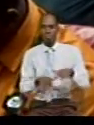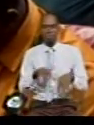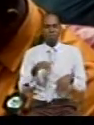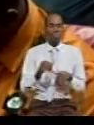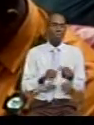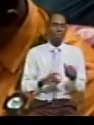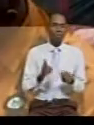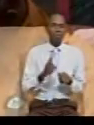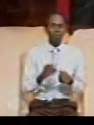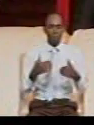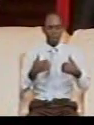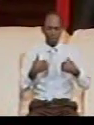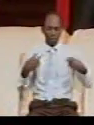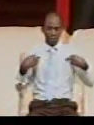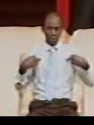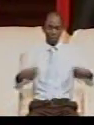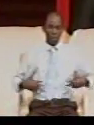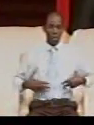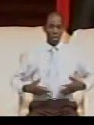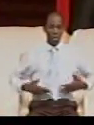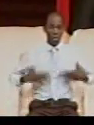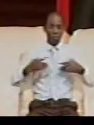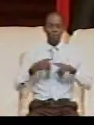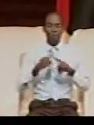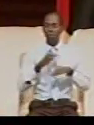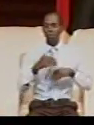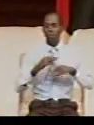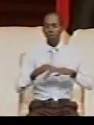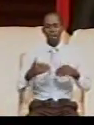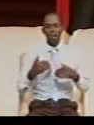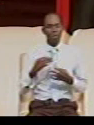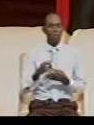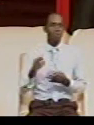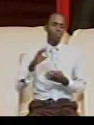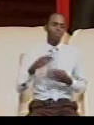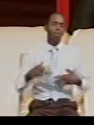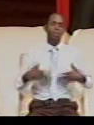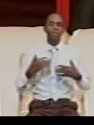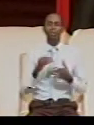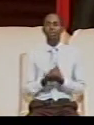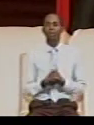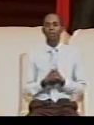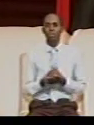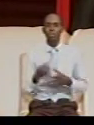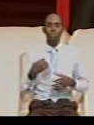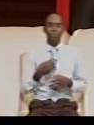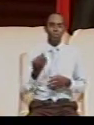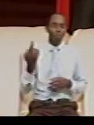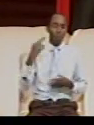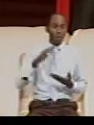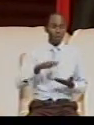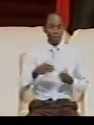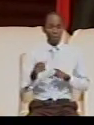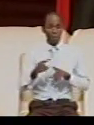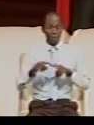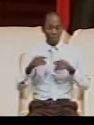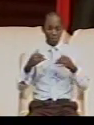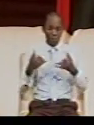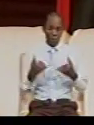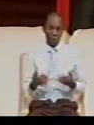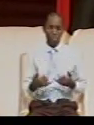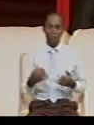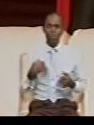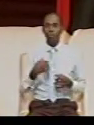You have physical life, but you don't have spiritual life. You don't have eternal life. We were dead, but now